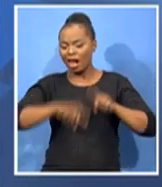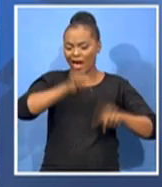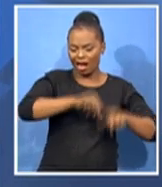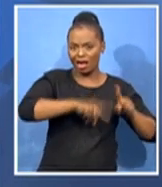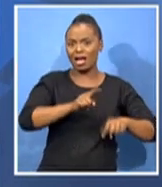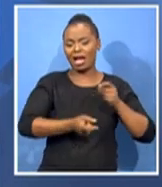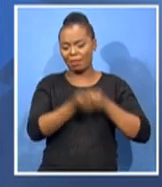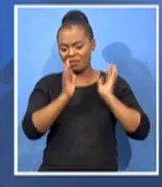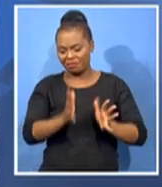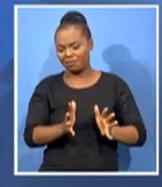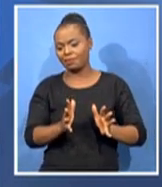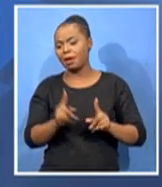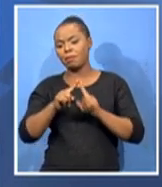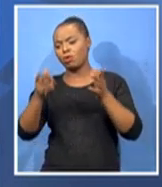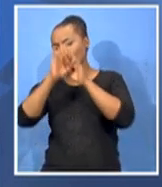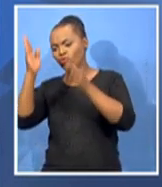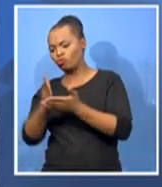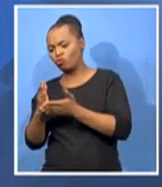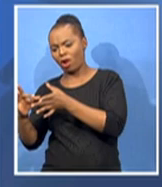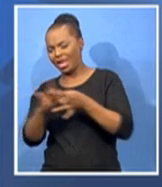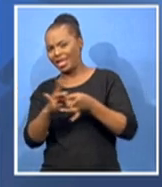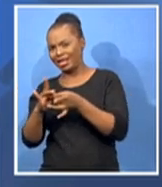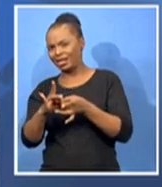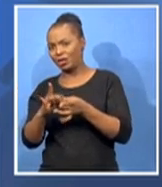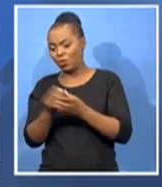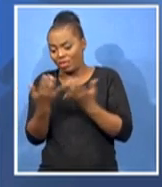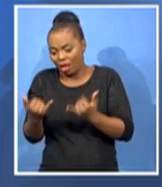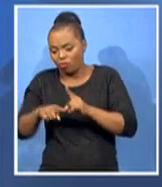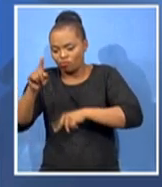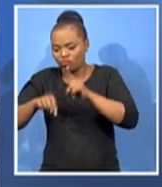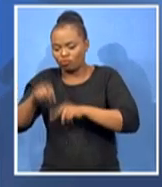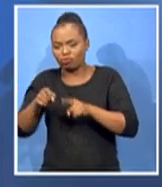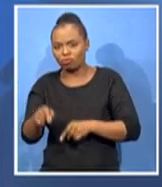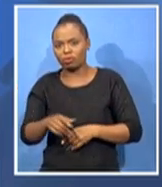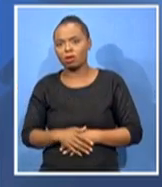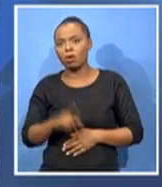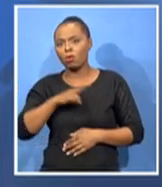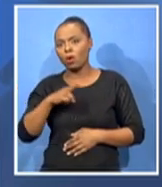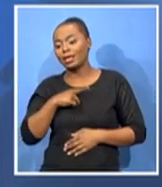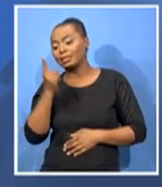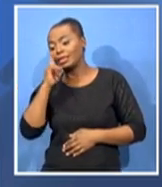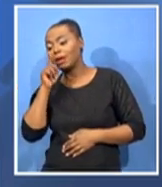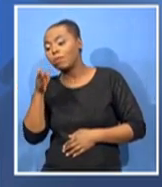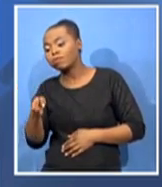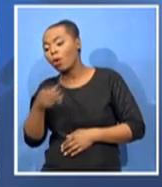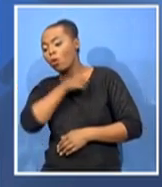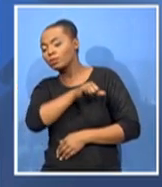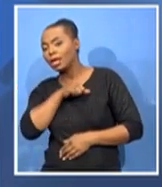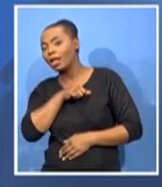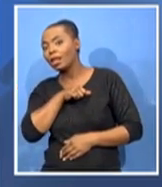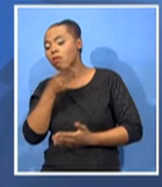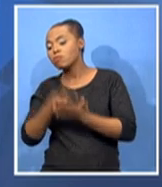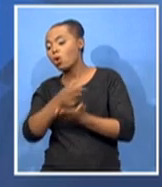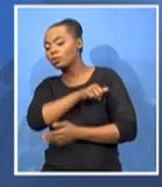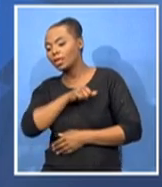those victims stroke suspects that are in hospital, and once we arrest other suspects, we will be